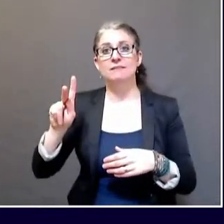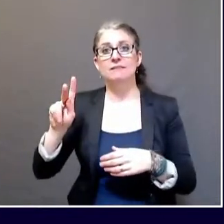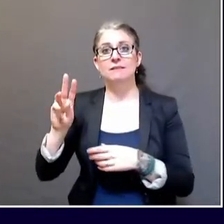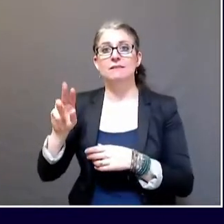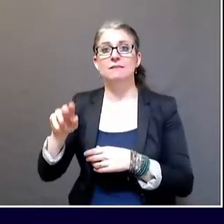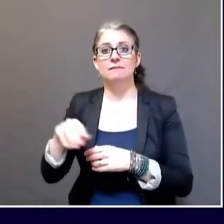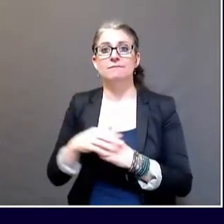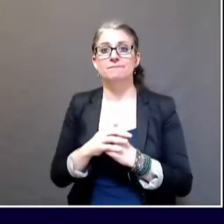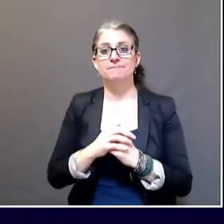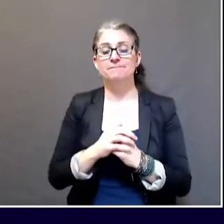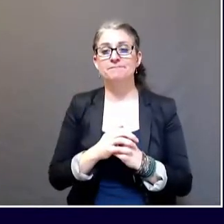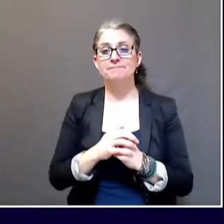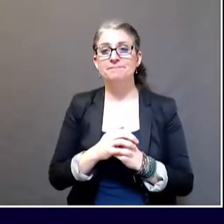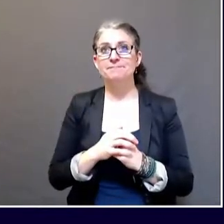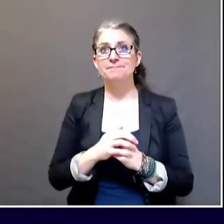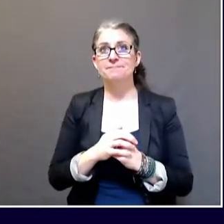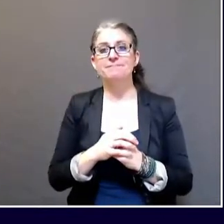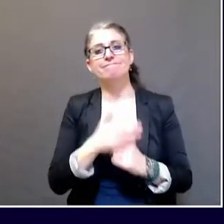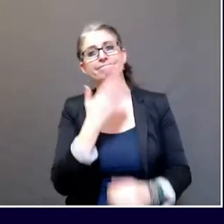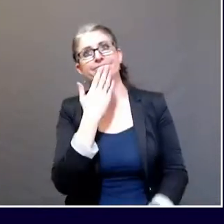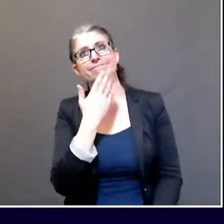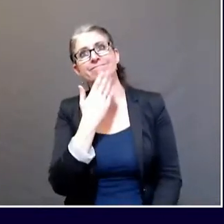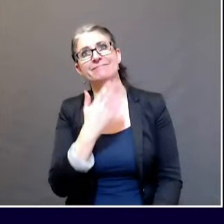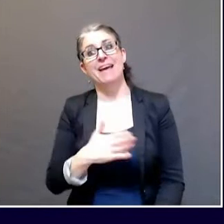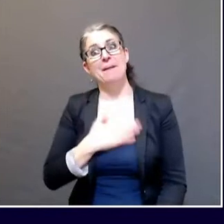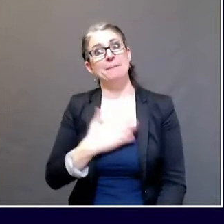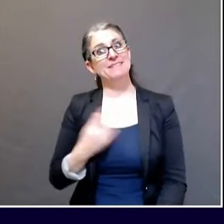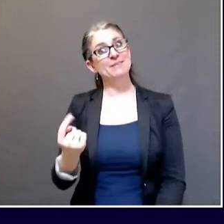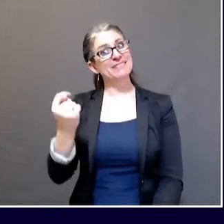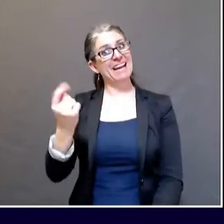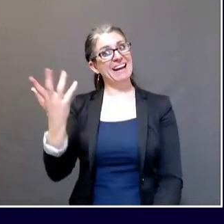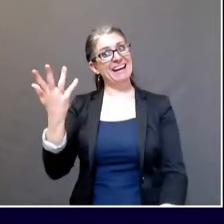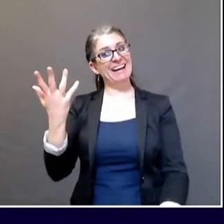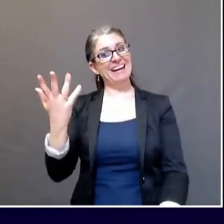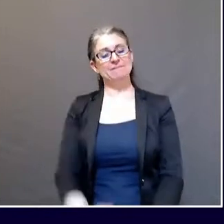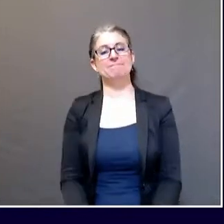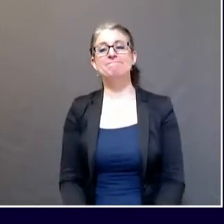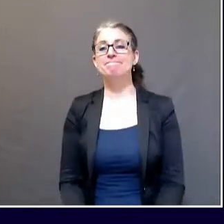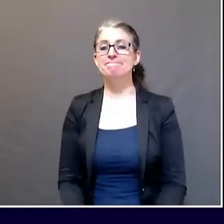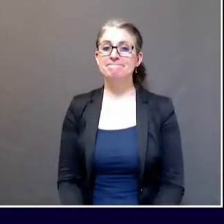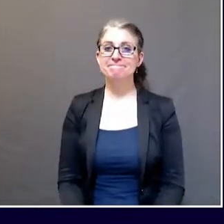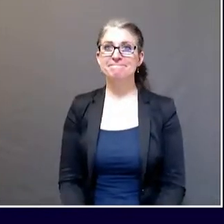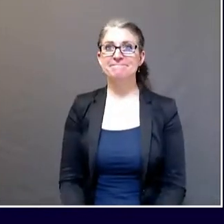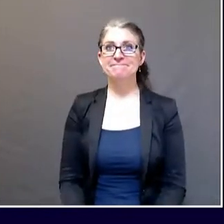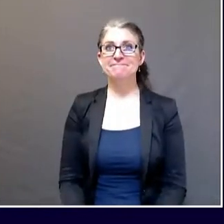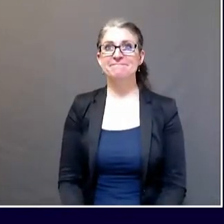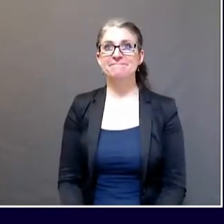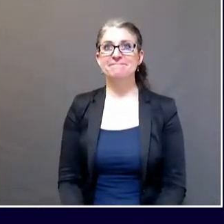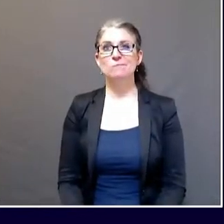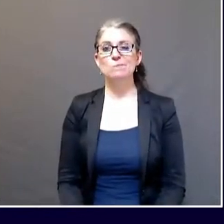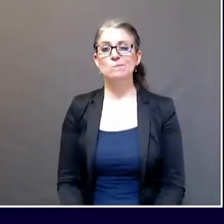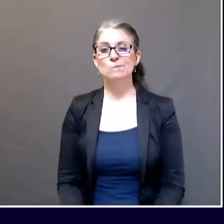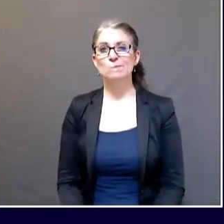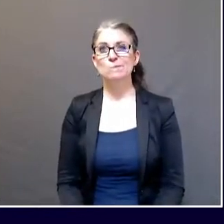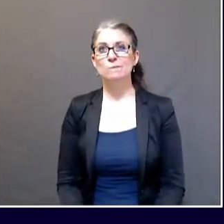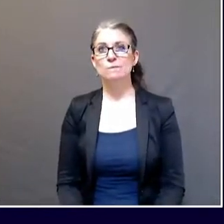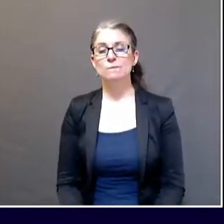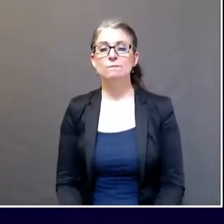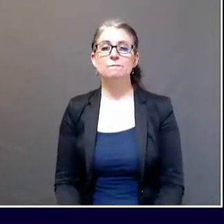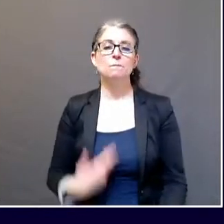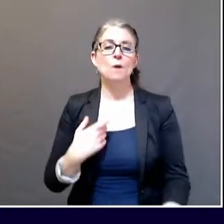much, and happy Tuesday. So I just wanted to follow up a little bit more about